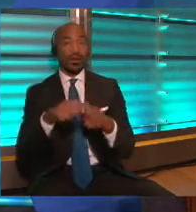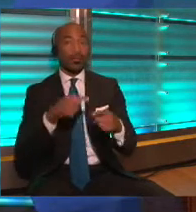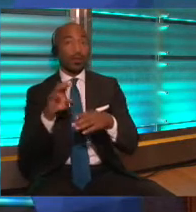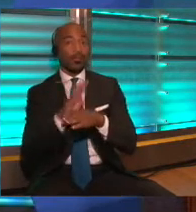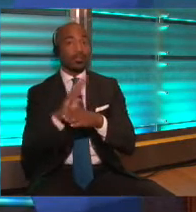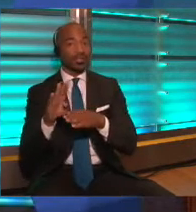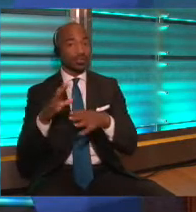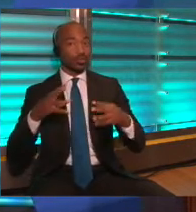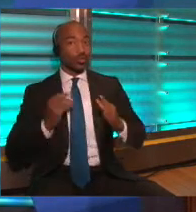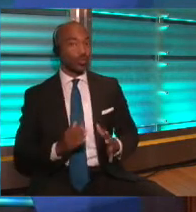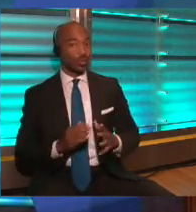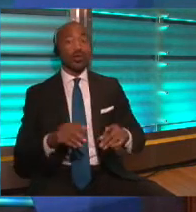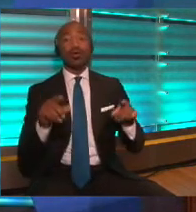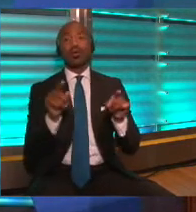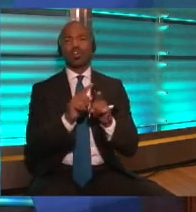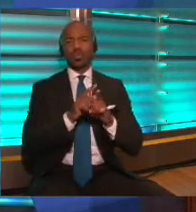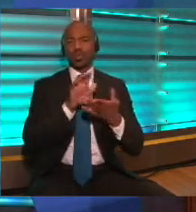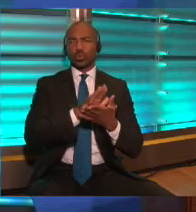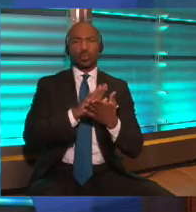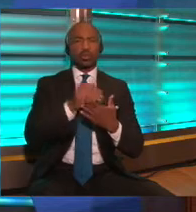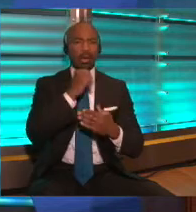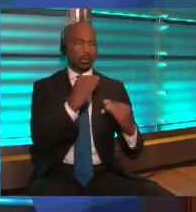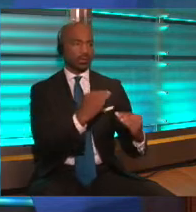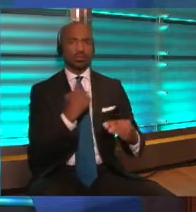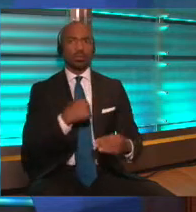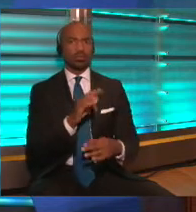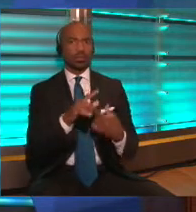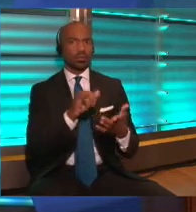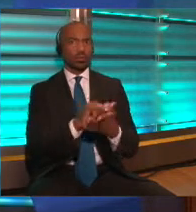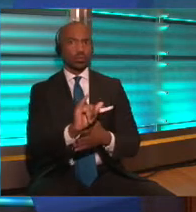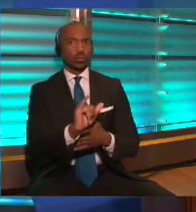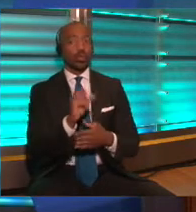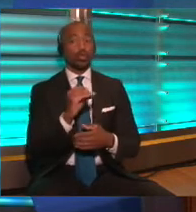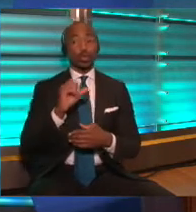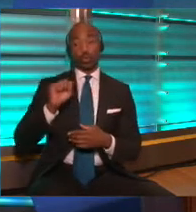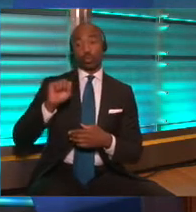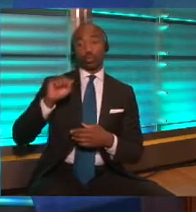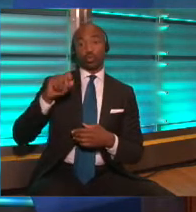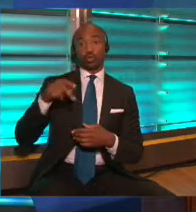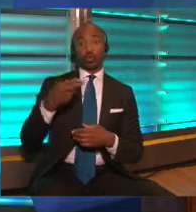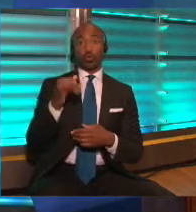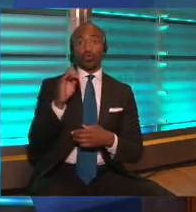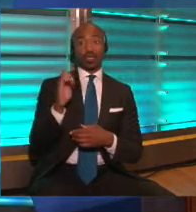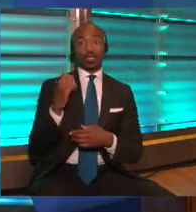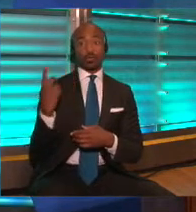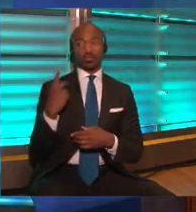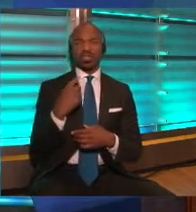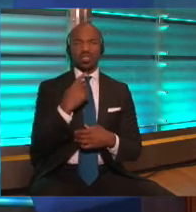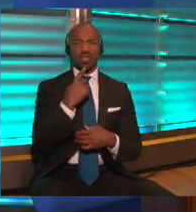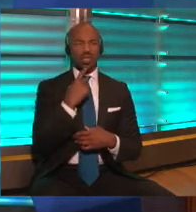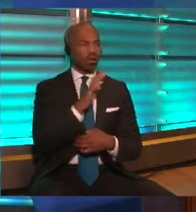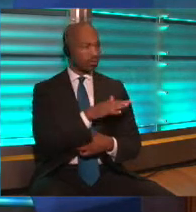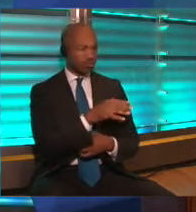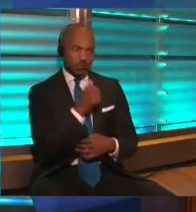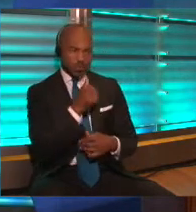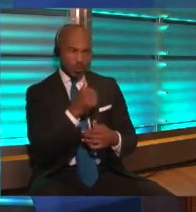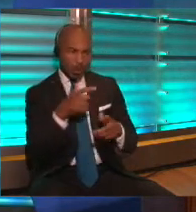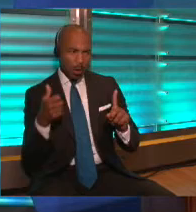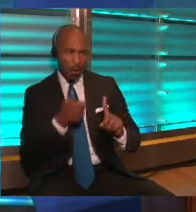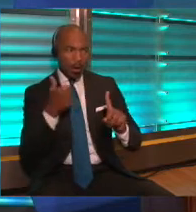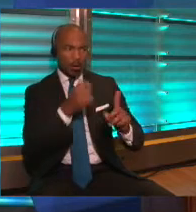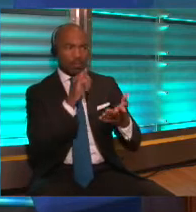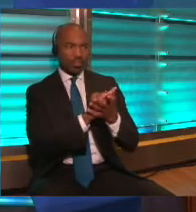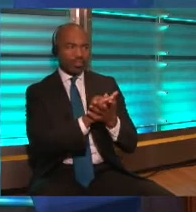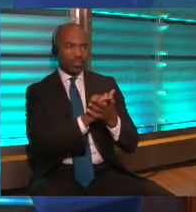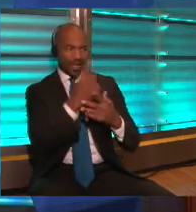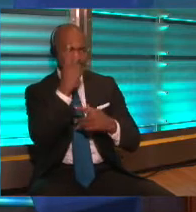in our school at the time, too. So Sophie and I were told not to pursue that dream at a young